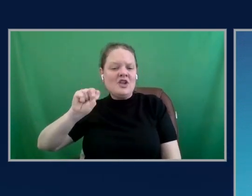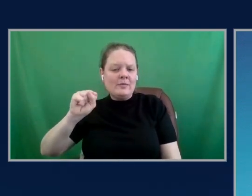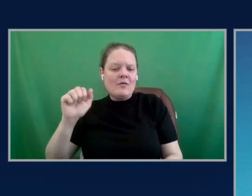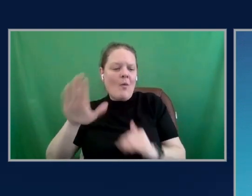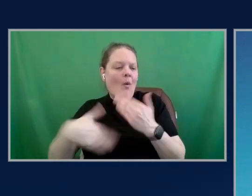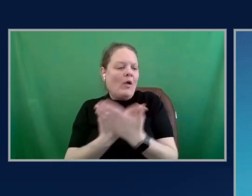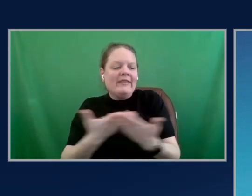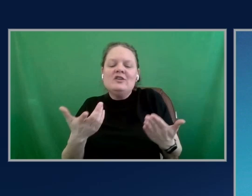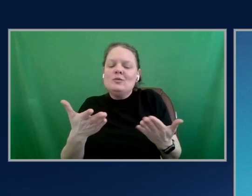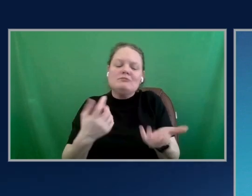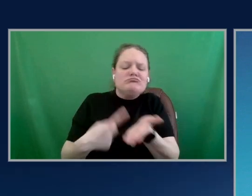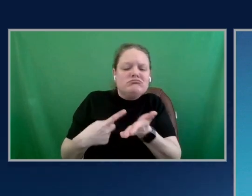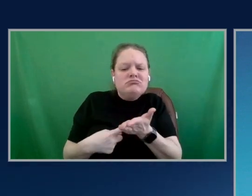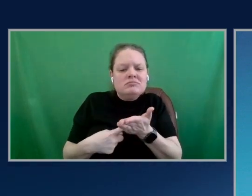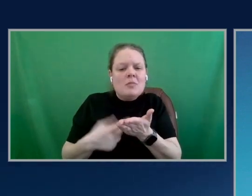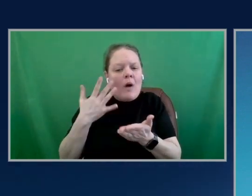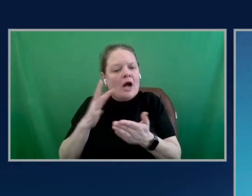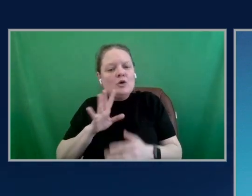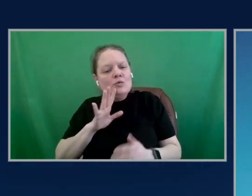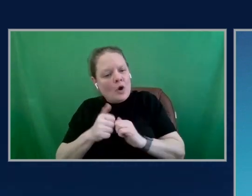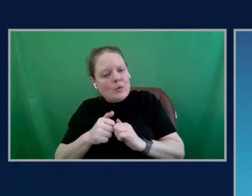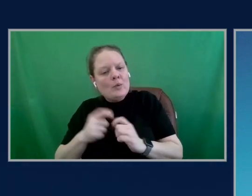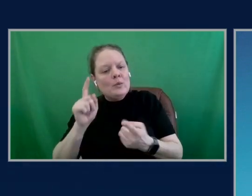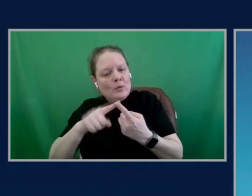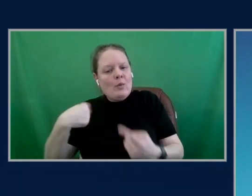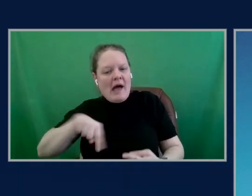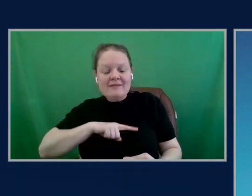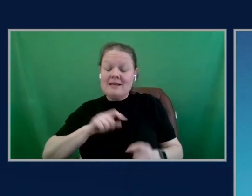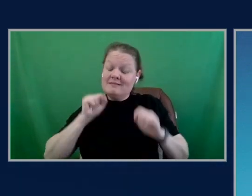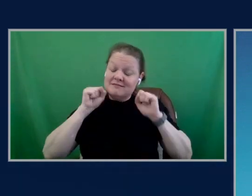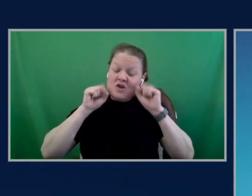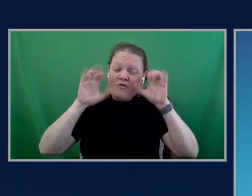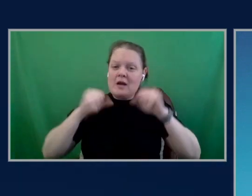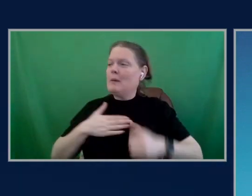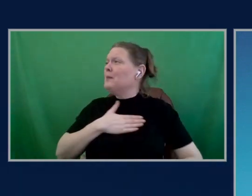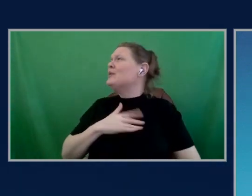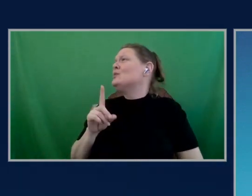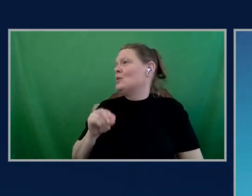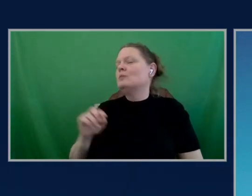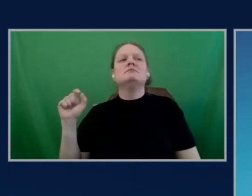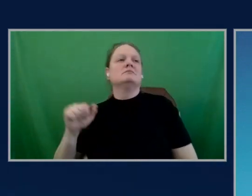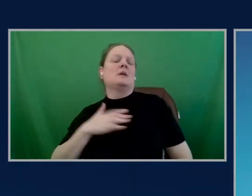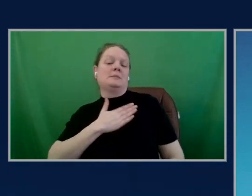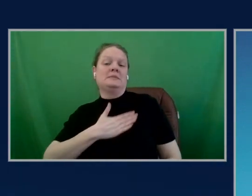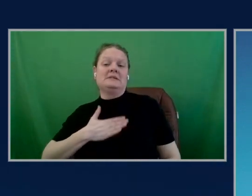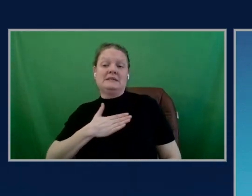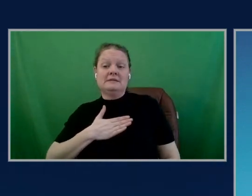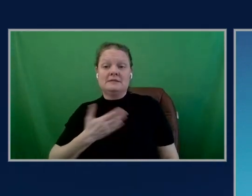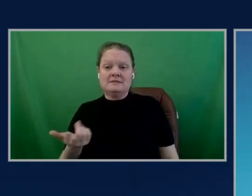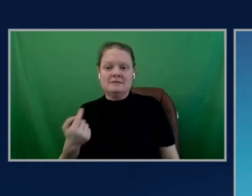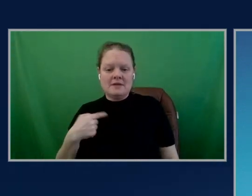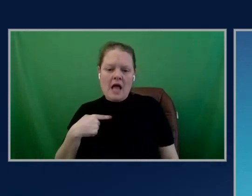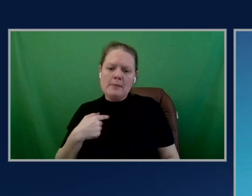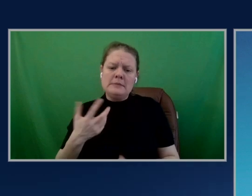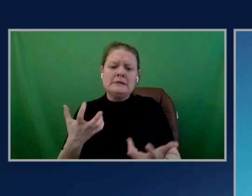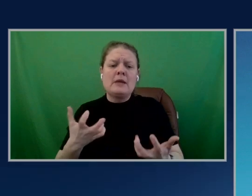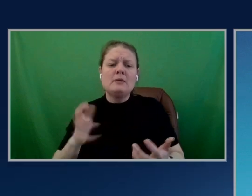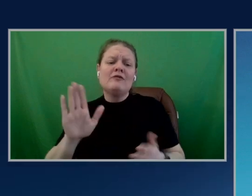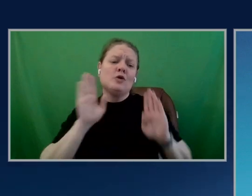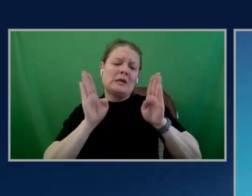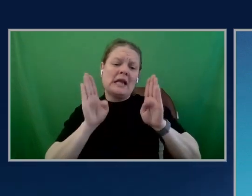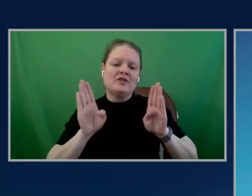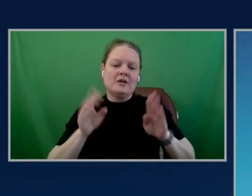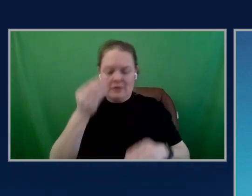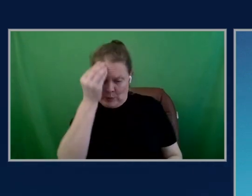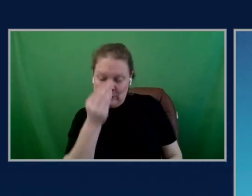because you can talk to us, which is pretty incredible. And please do. Yeah, please. I'm desperate for your attention, just so you know.